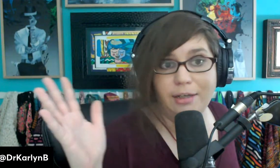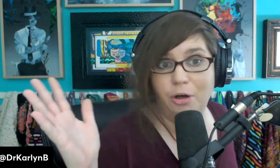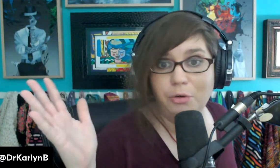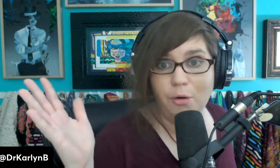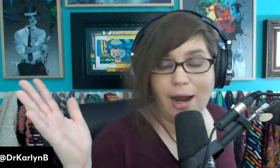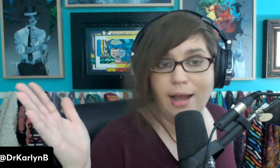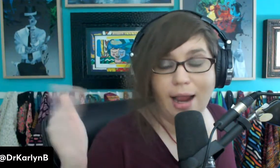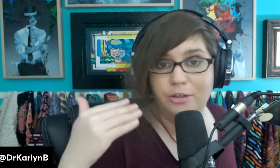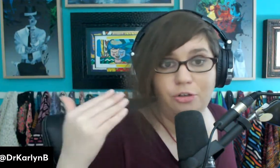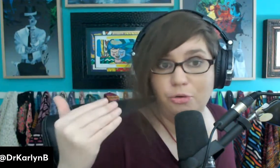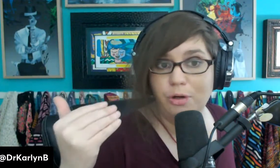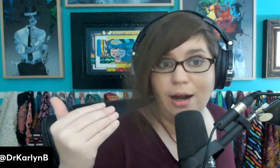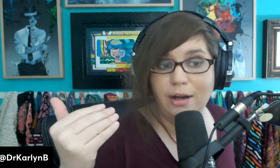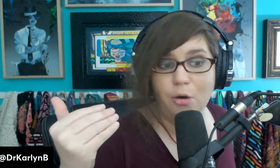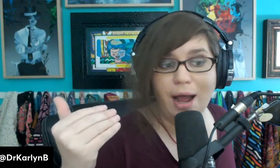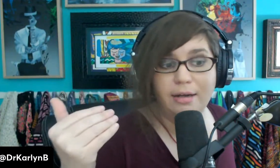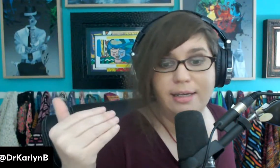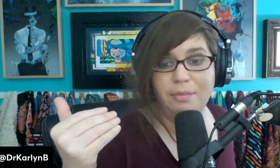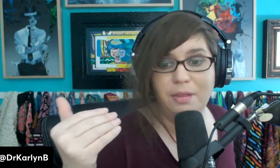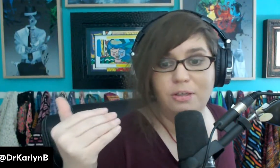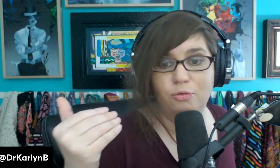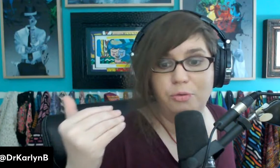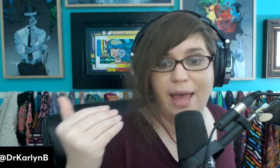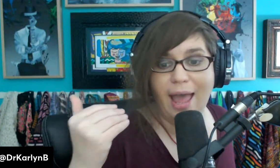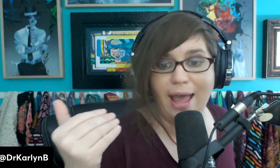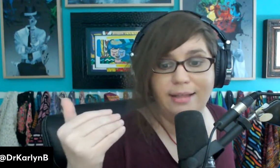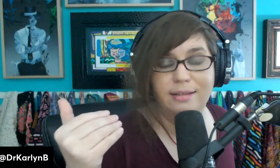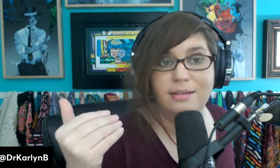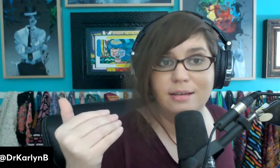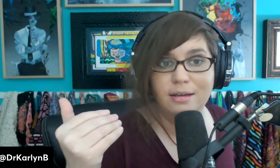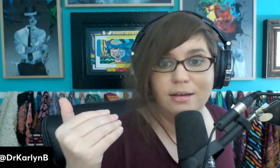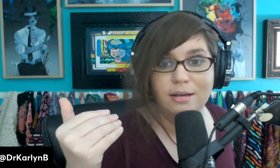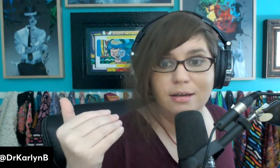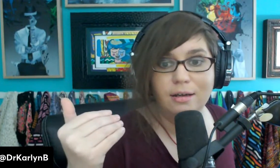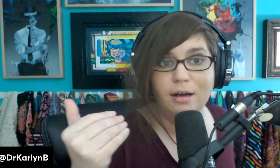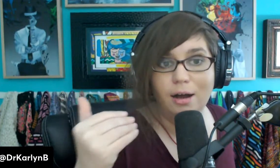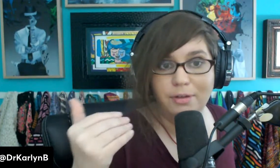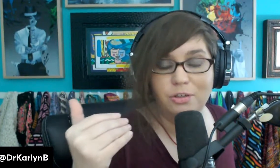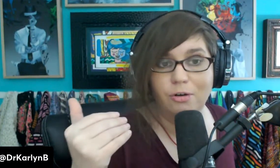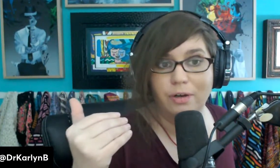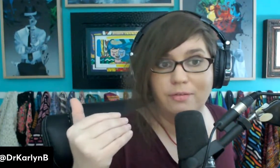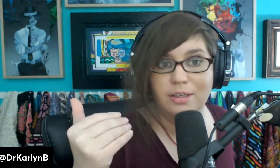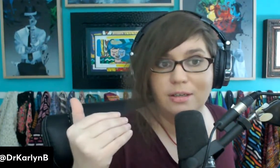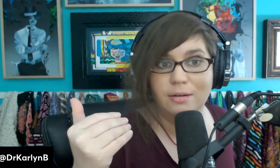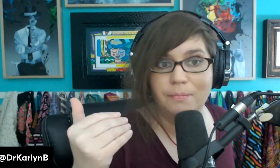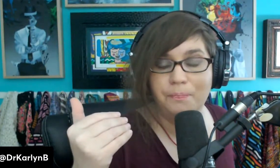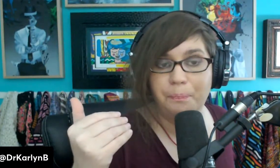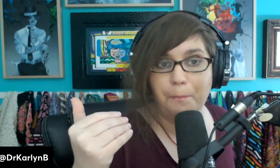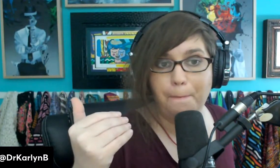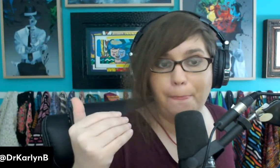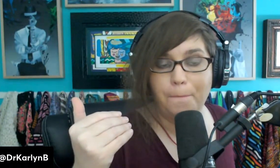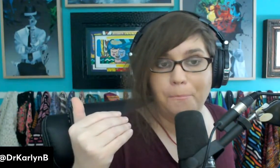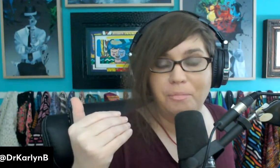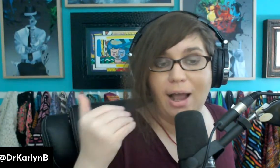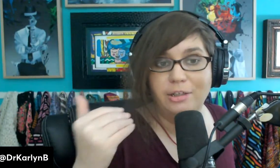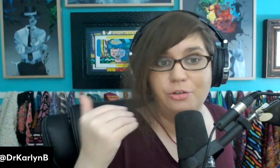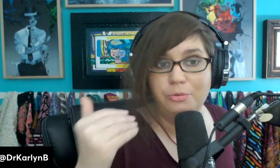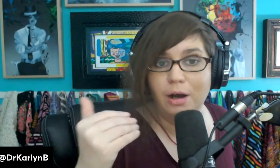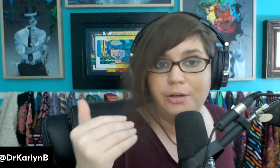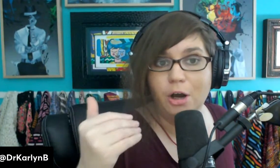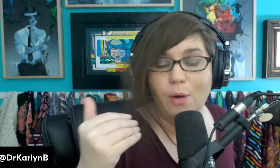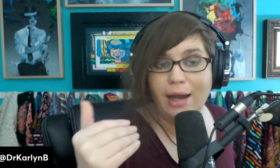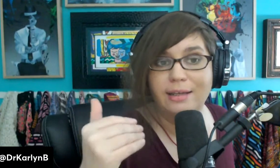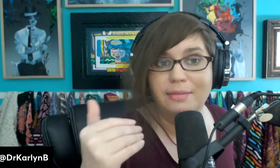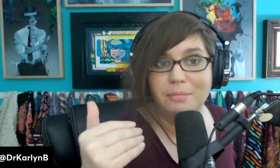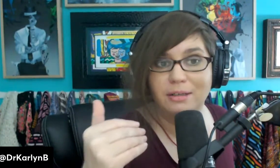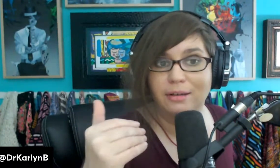I do not know how to get this through the heads of conservatives. I do not